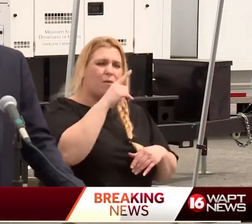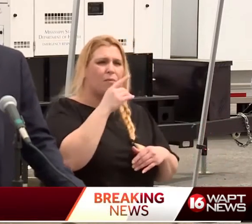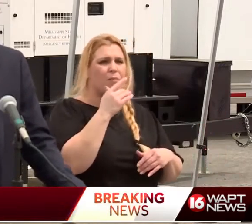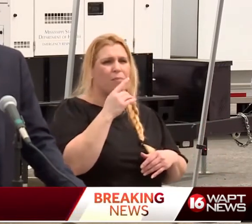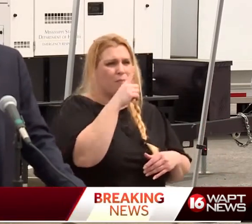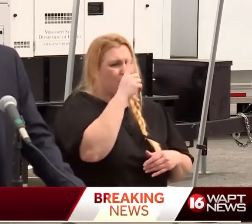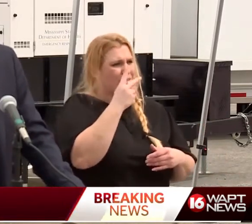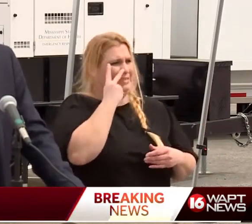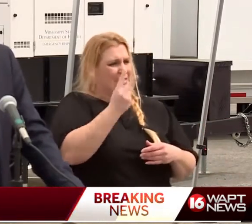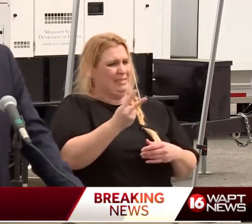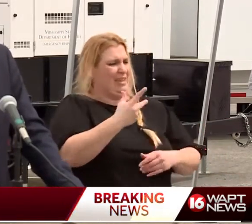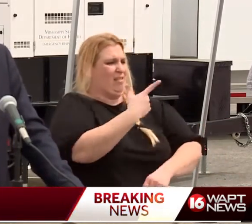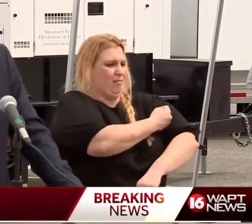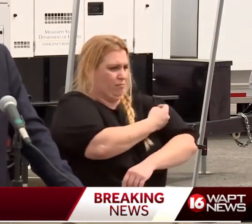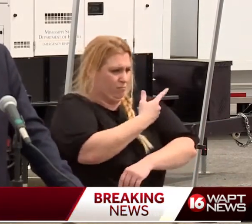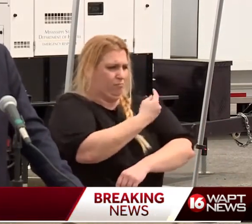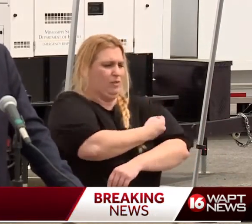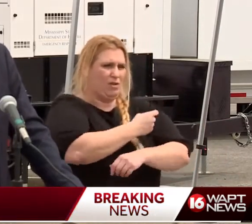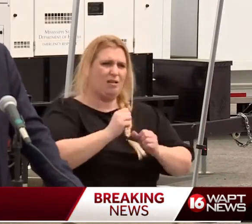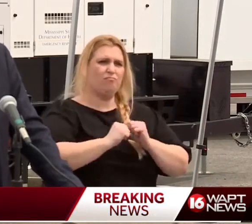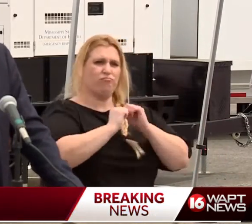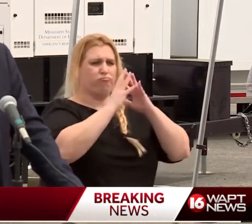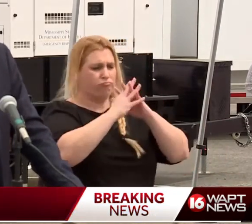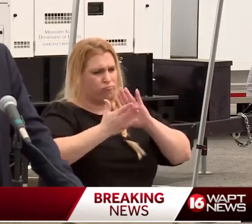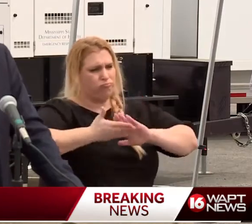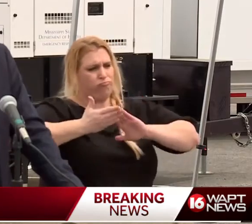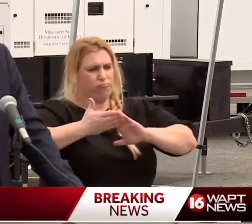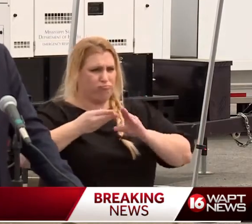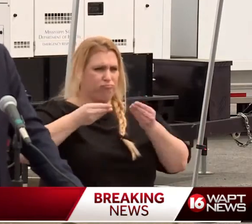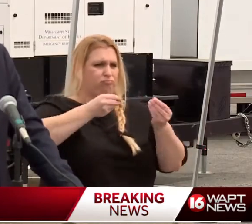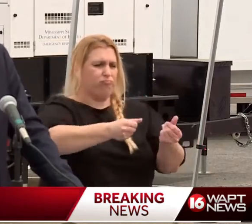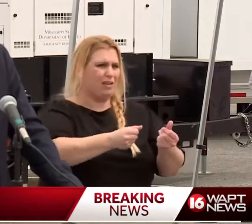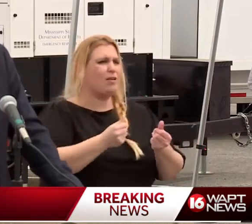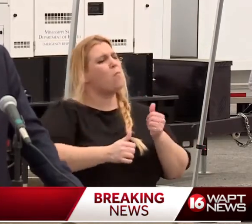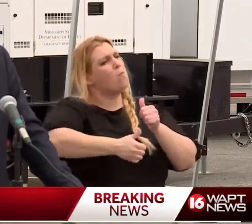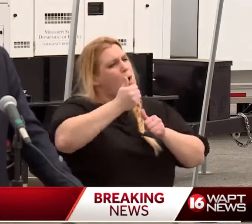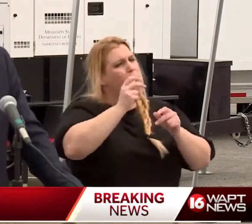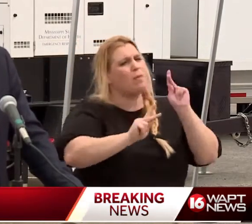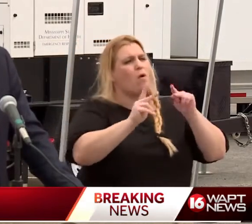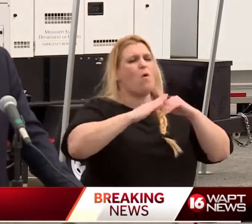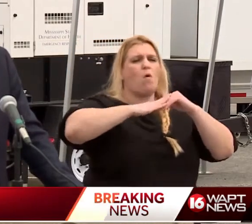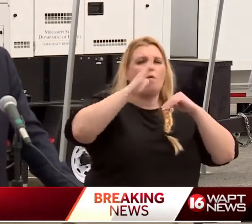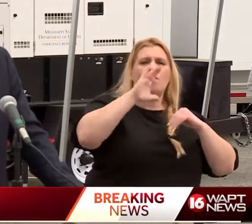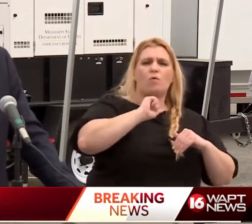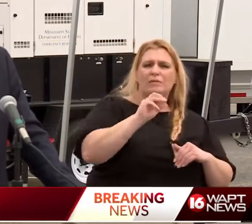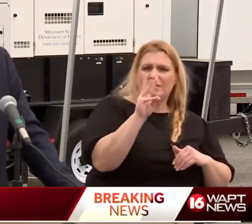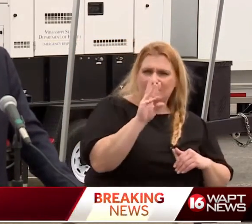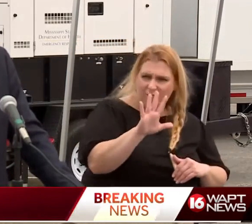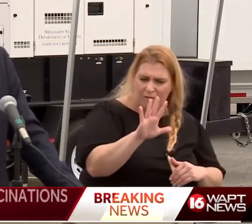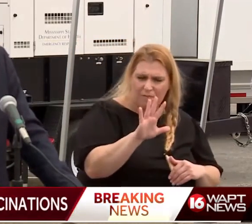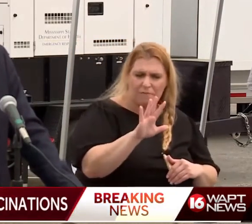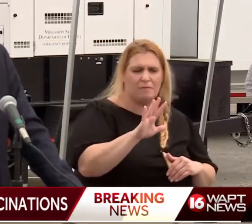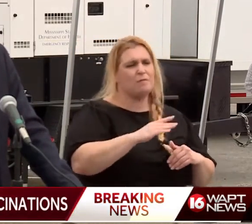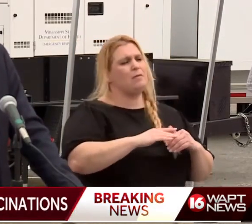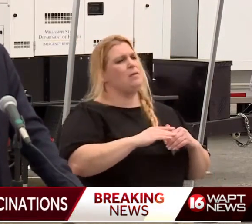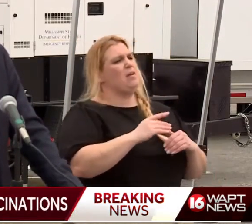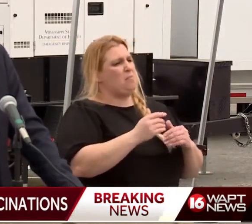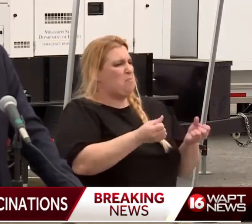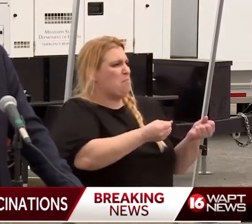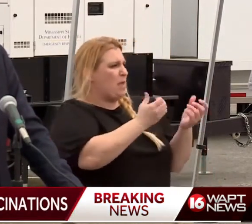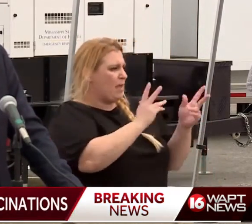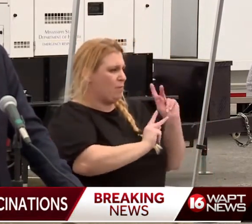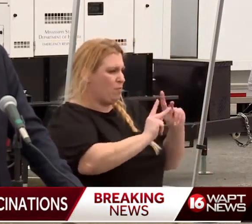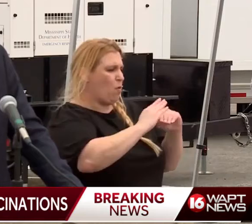we've seen a phenomenal immunization effort, and we see that most of Mississippians over 65 and a growing